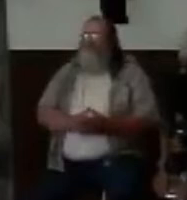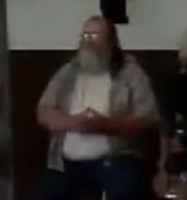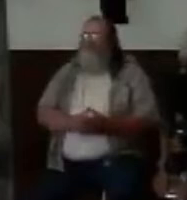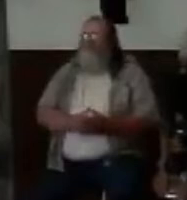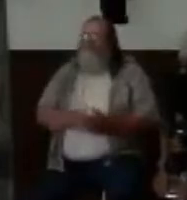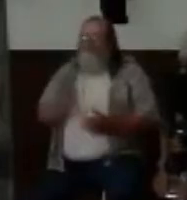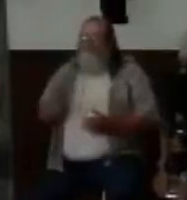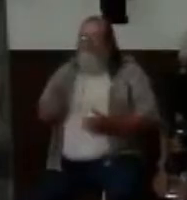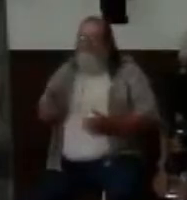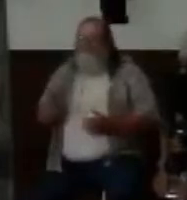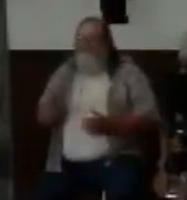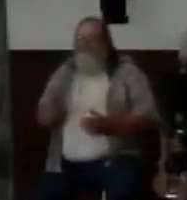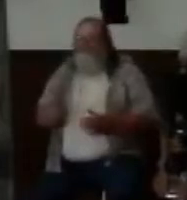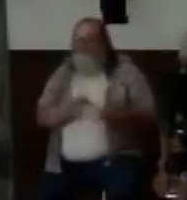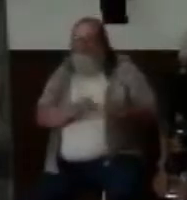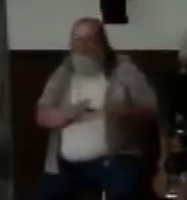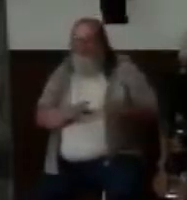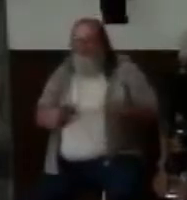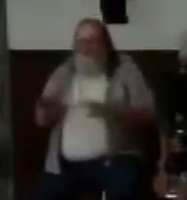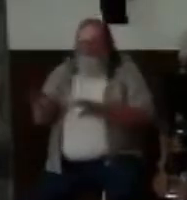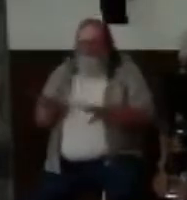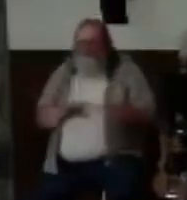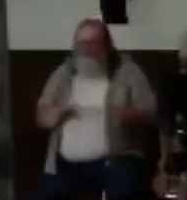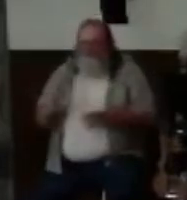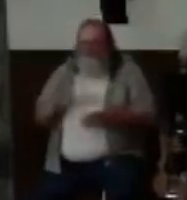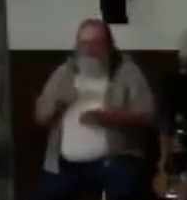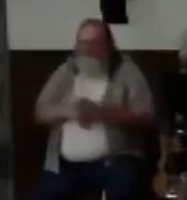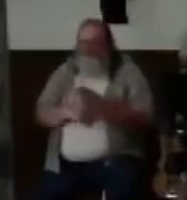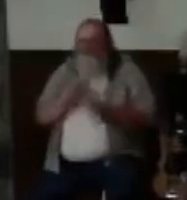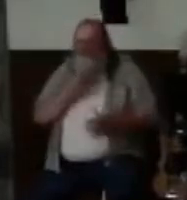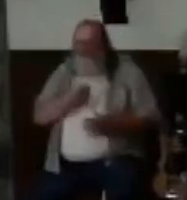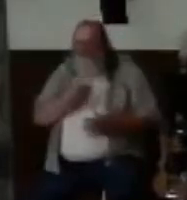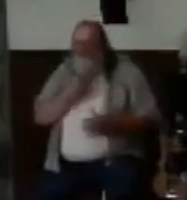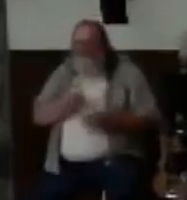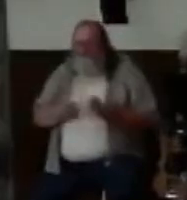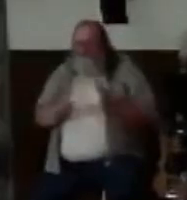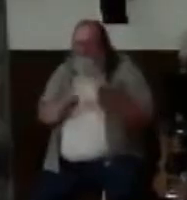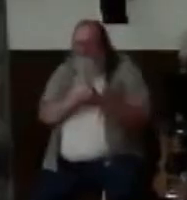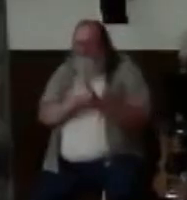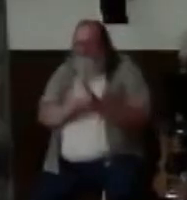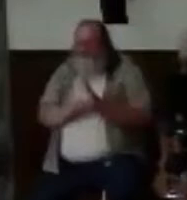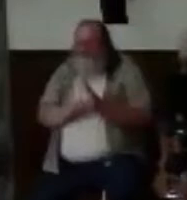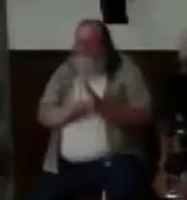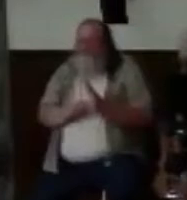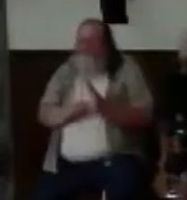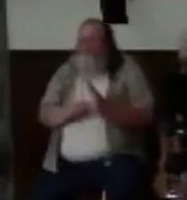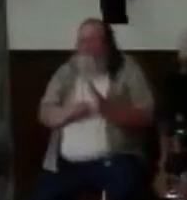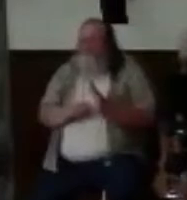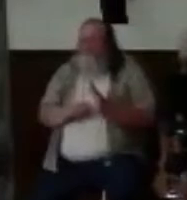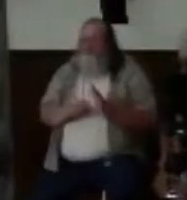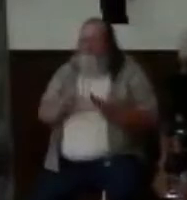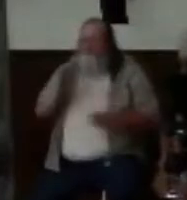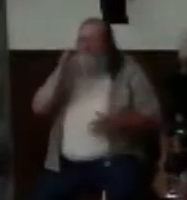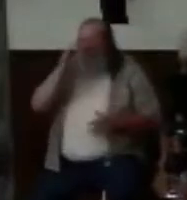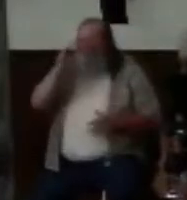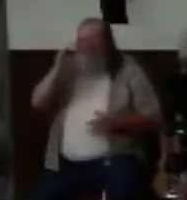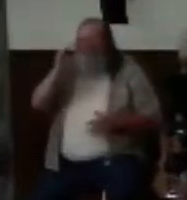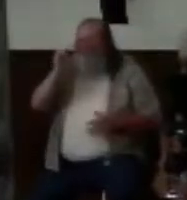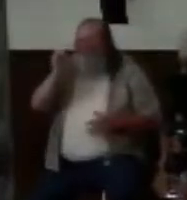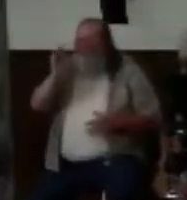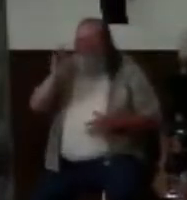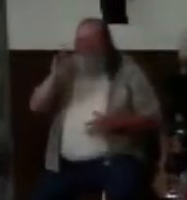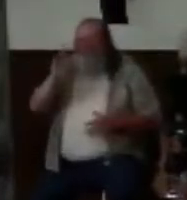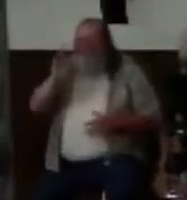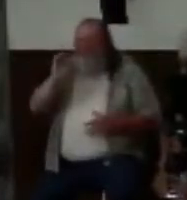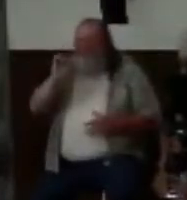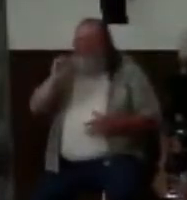each day where the priest was commanded, again, to do this ceremony. The priest would gather